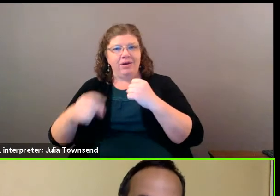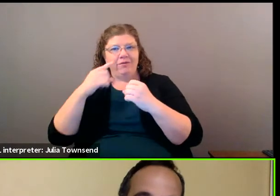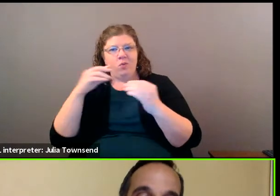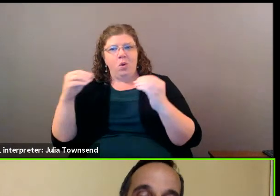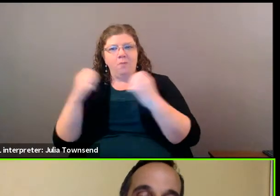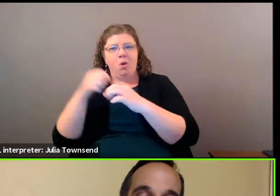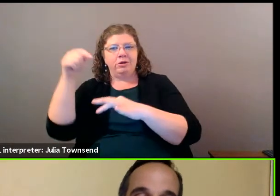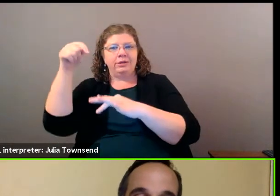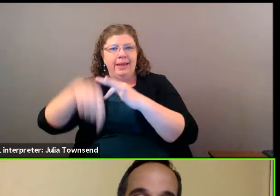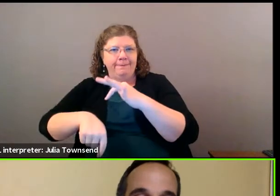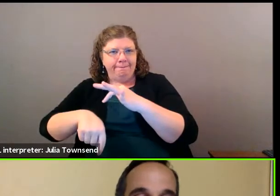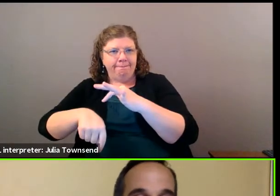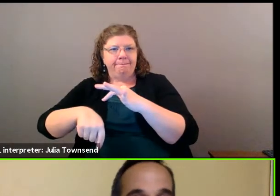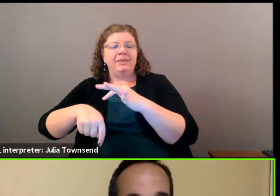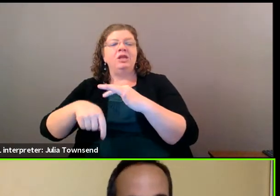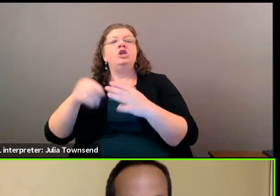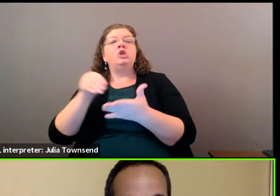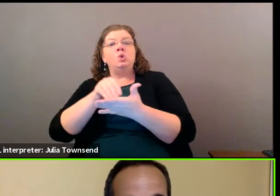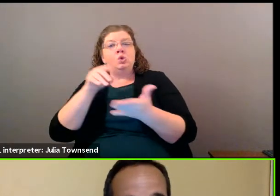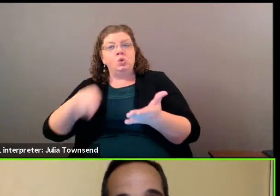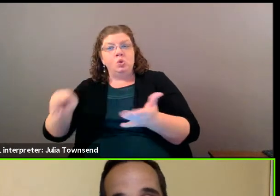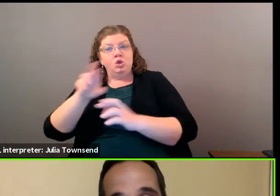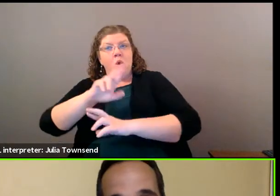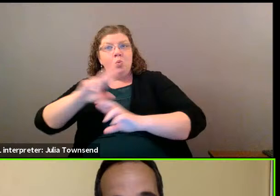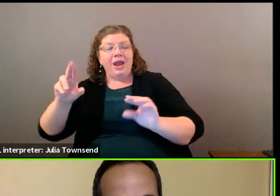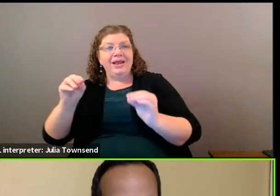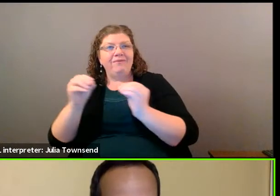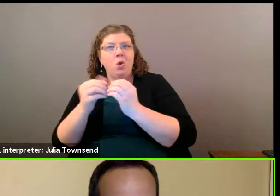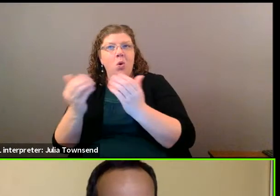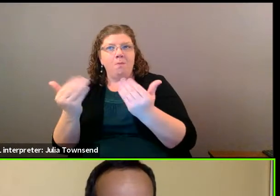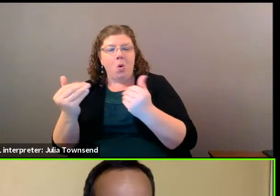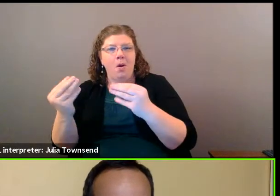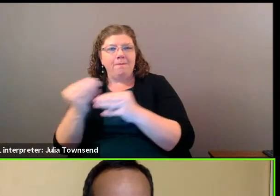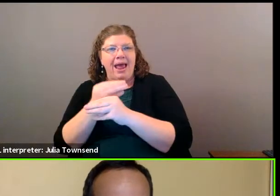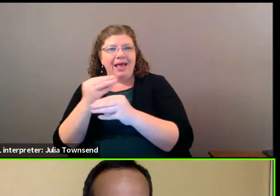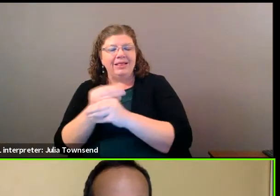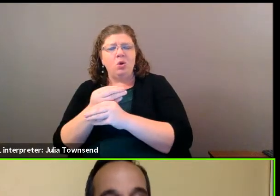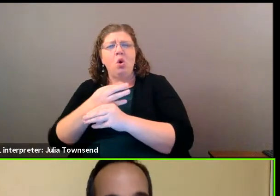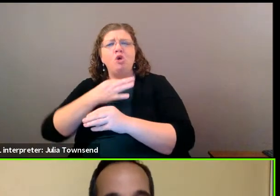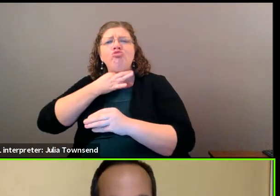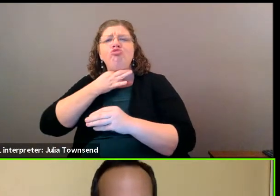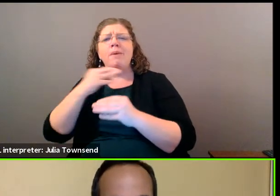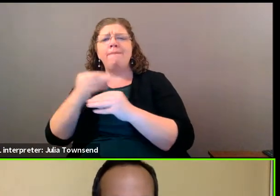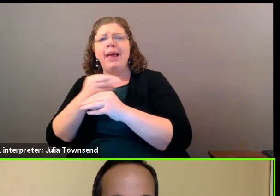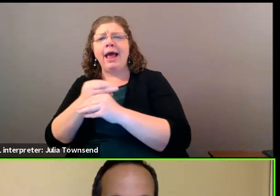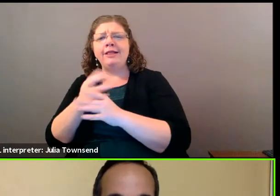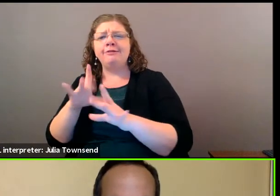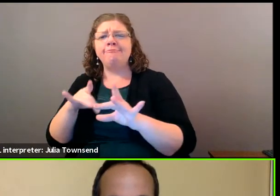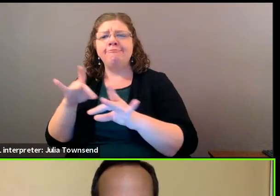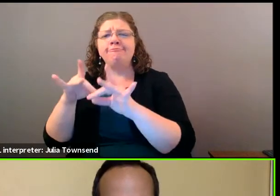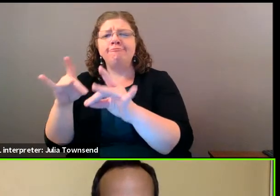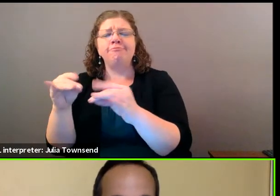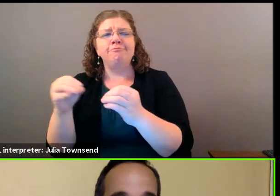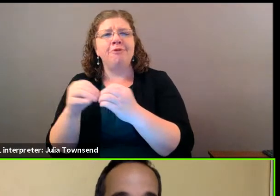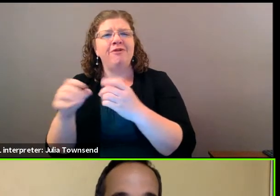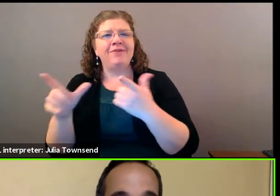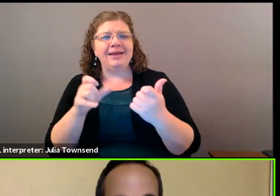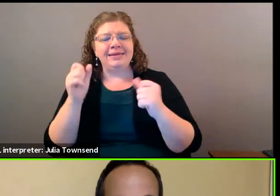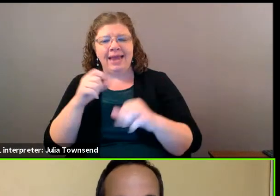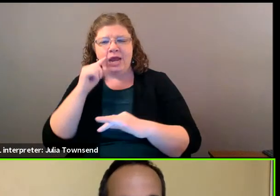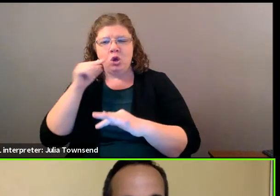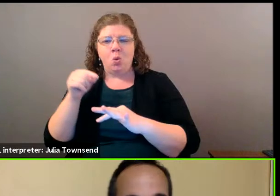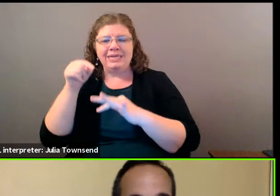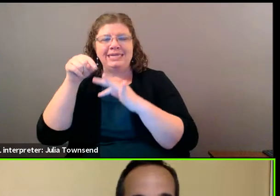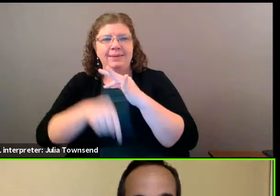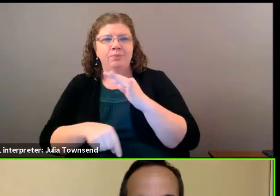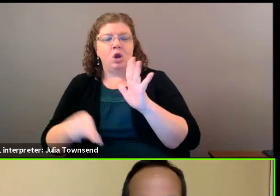depth so that students who are ready for more mathematically curious students can go deeper into grade